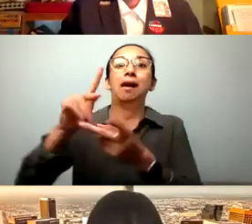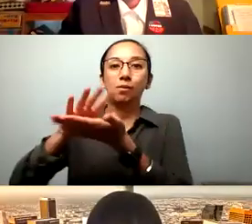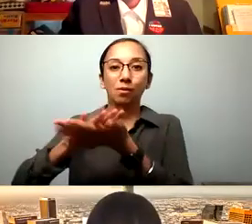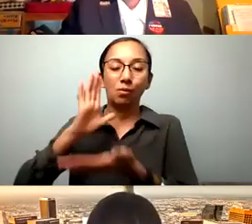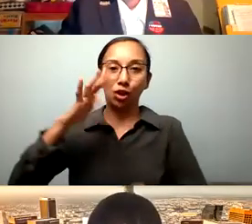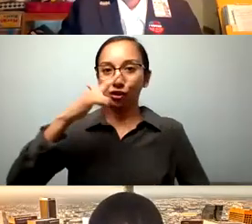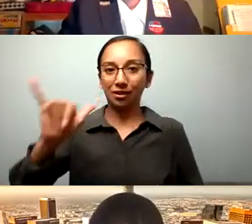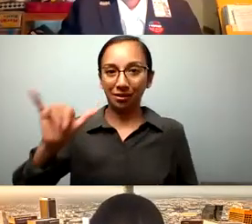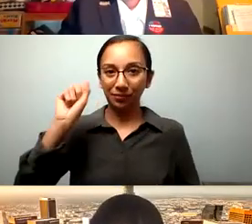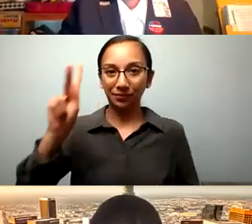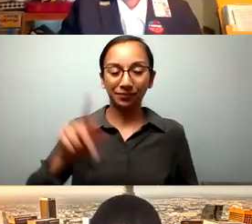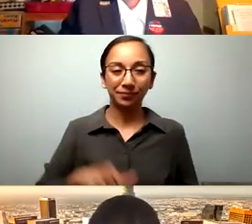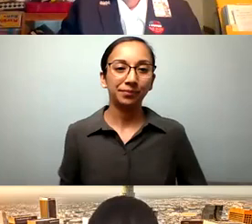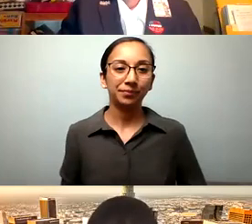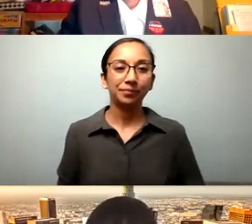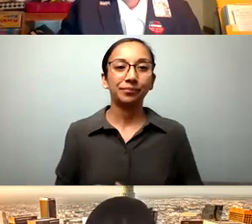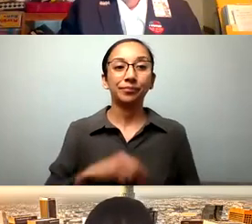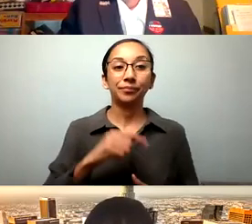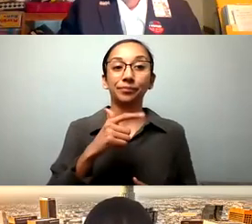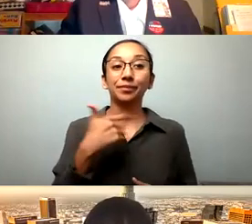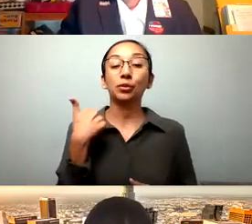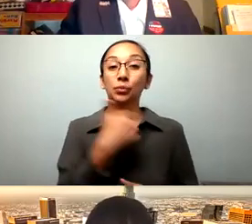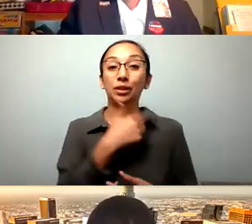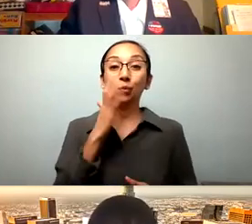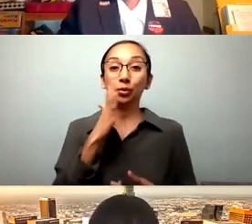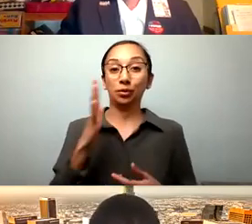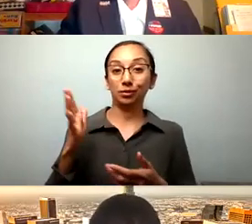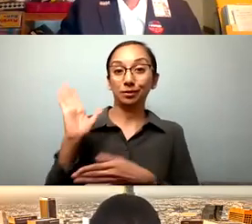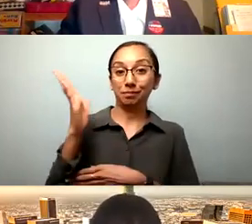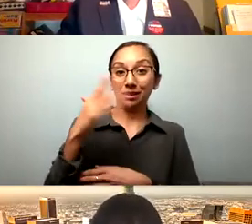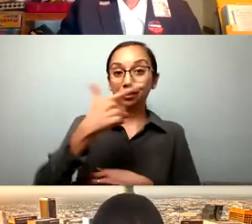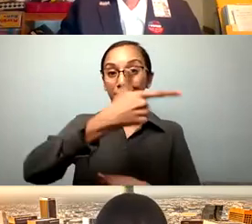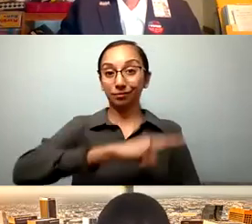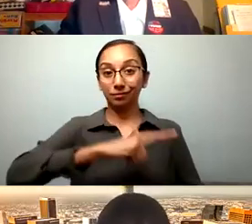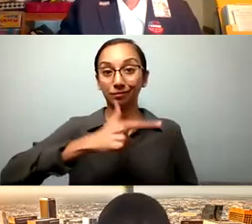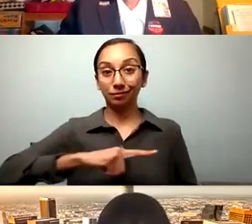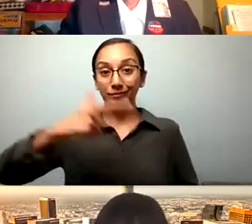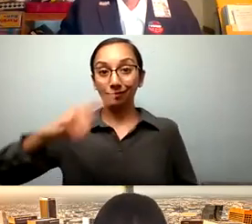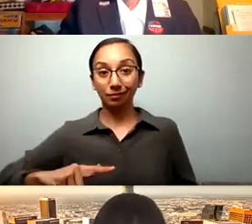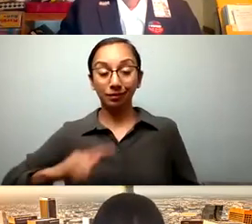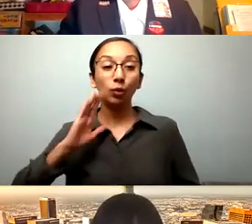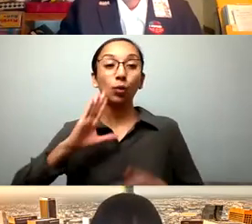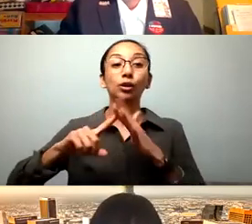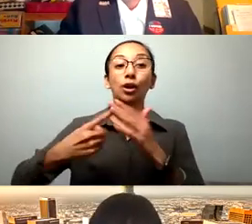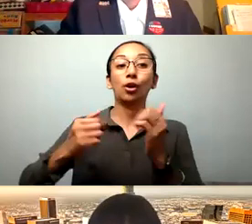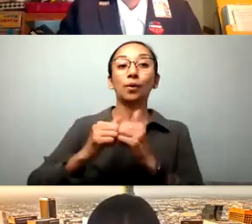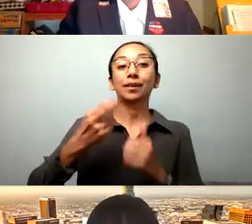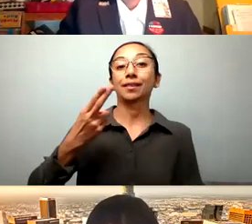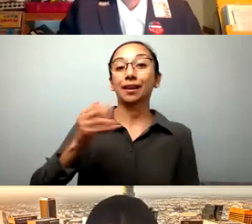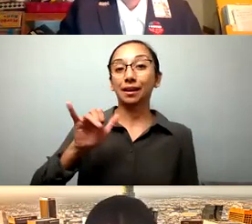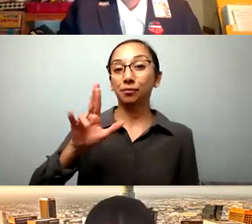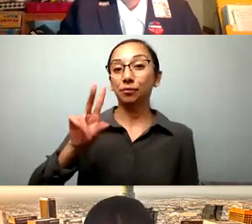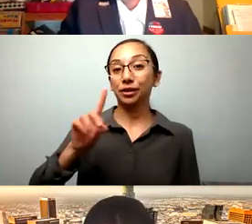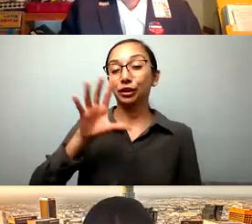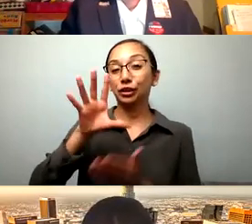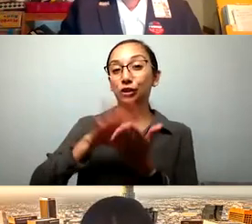here. This is the order in which we're going to speak, and we'll start with hybrid learning and instruction. I'm going to